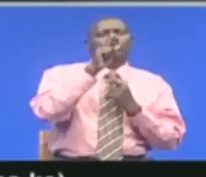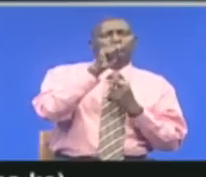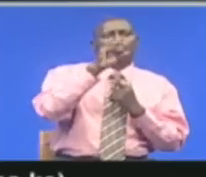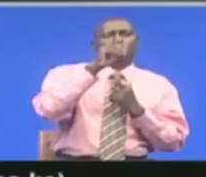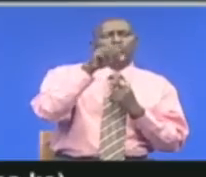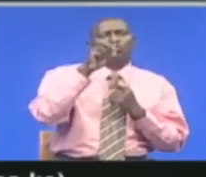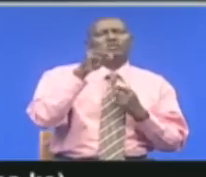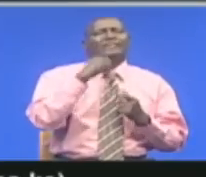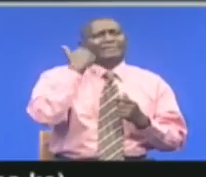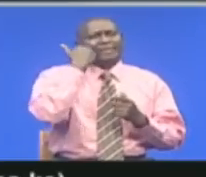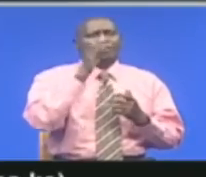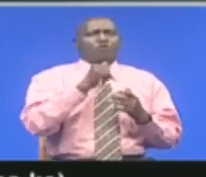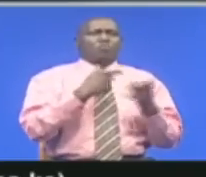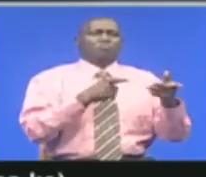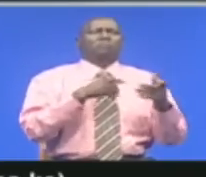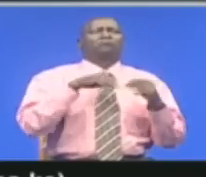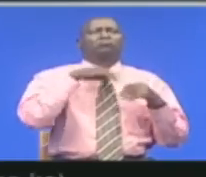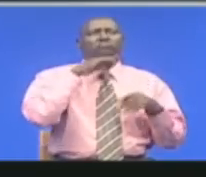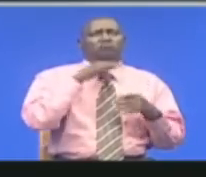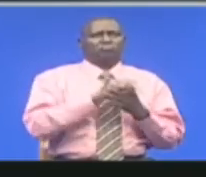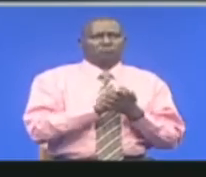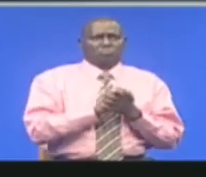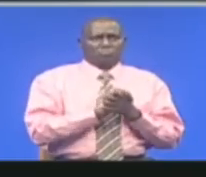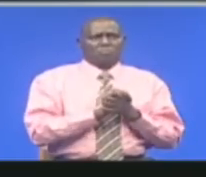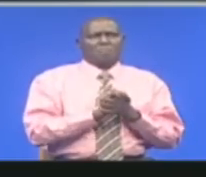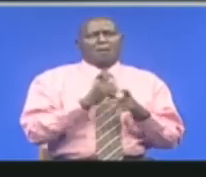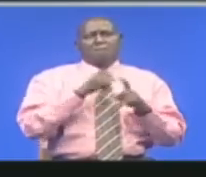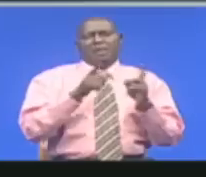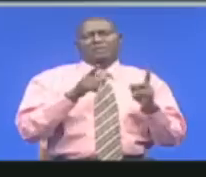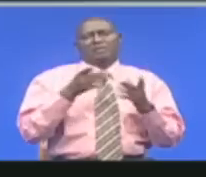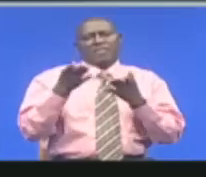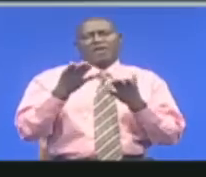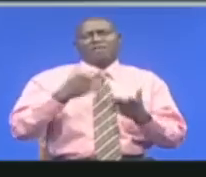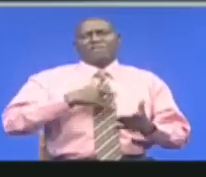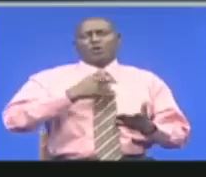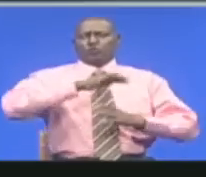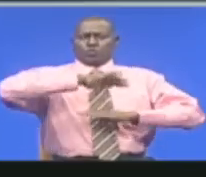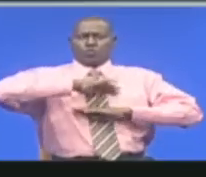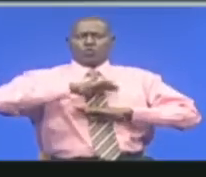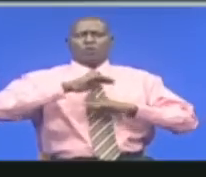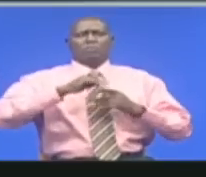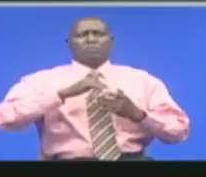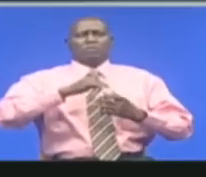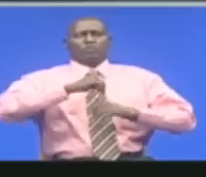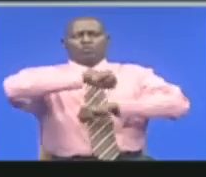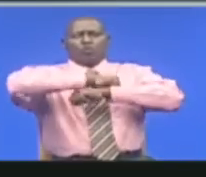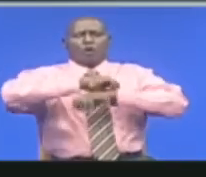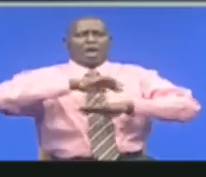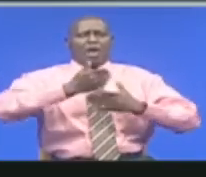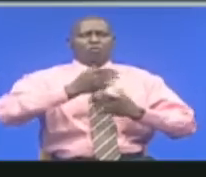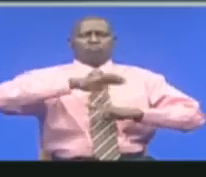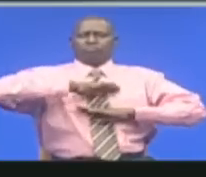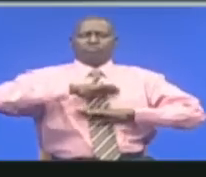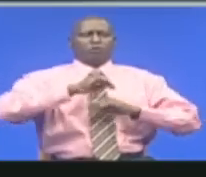are unsatisfied with how the school handled the case, as would be understood, and are citing